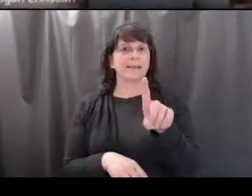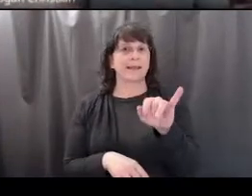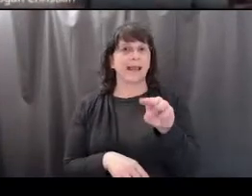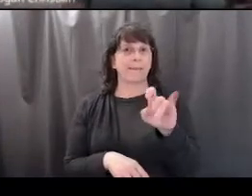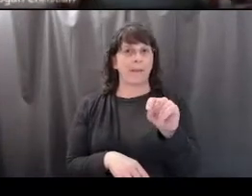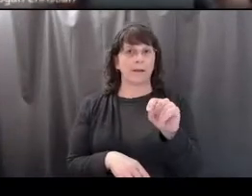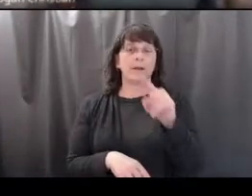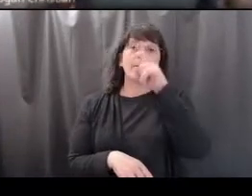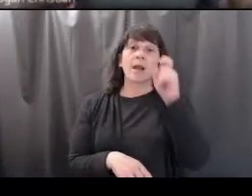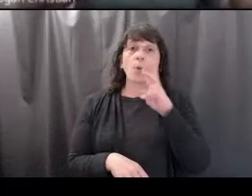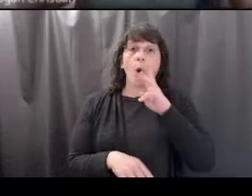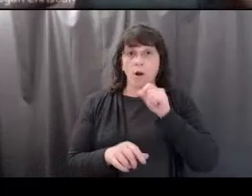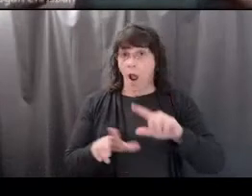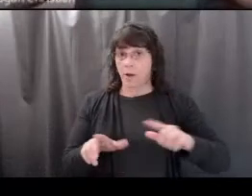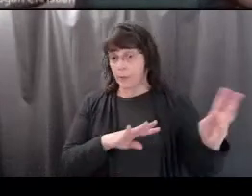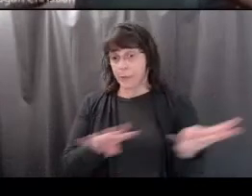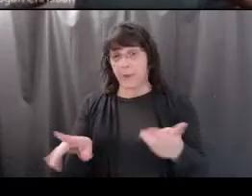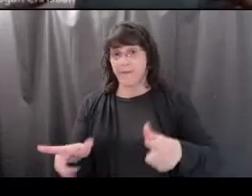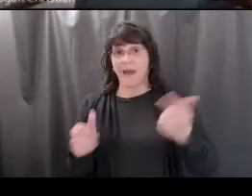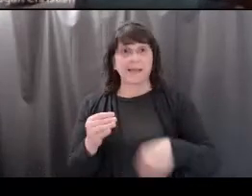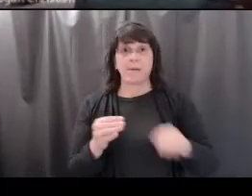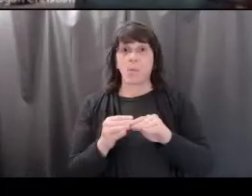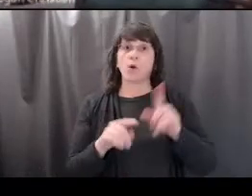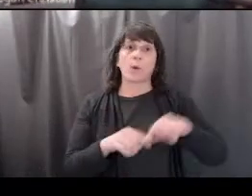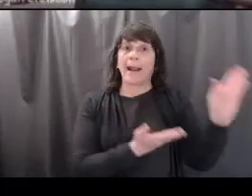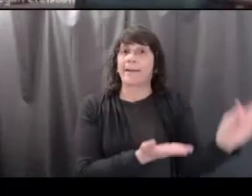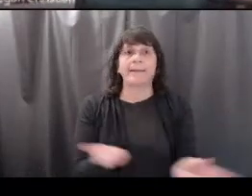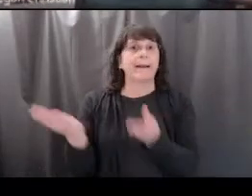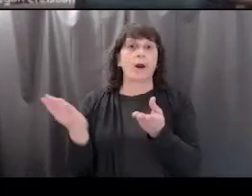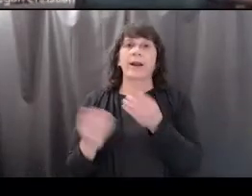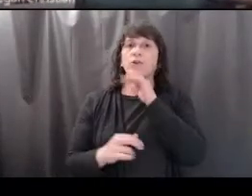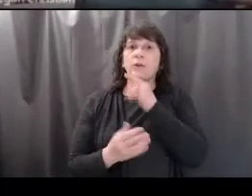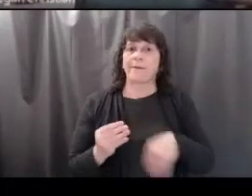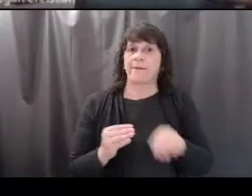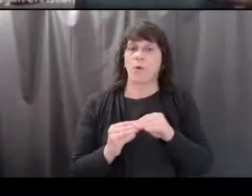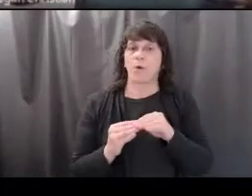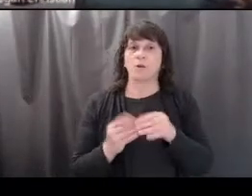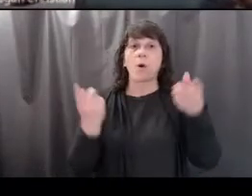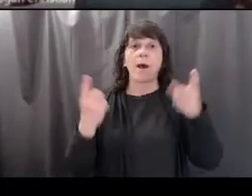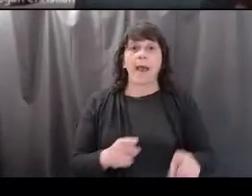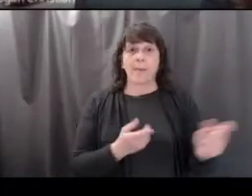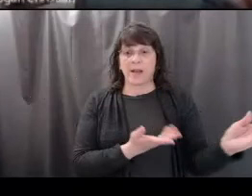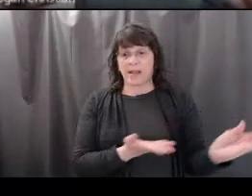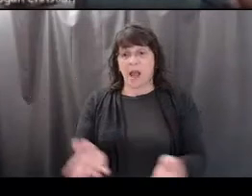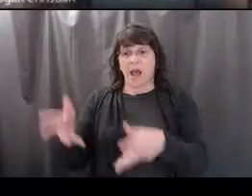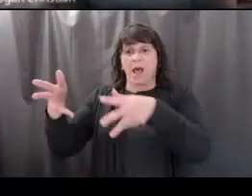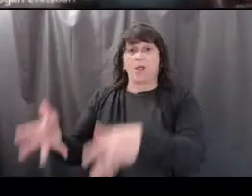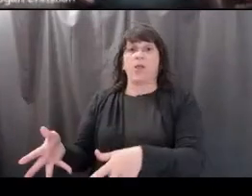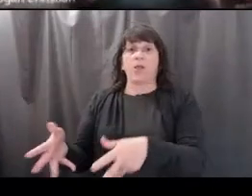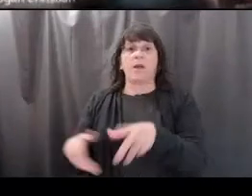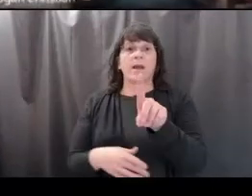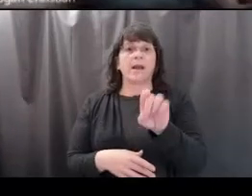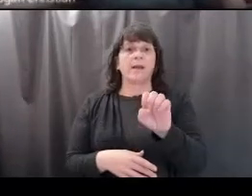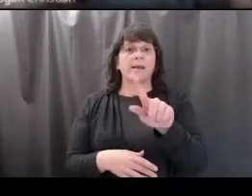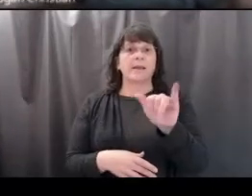fast anymore. And so as this happens, the sediment is deposited out into these large deltas, sometimes